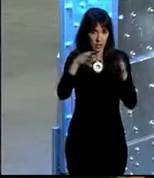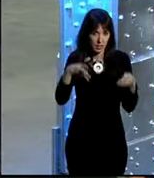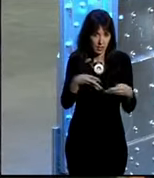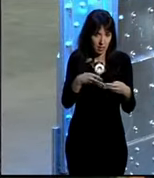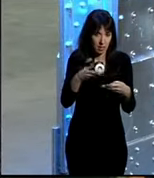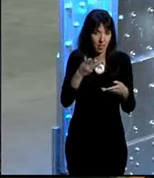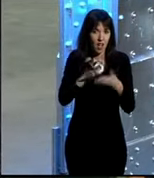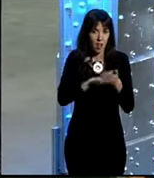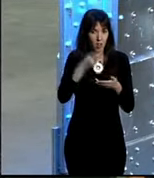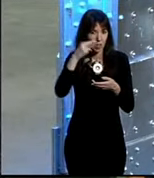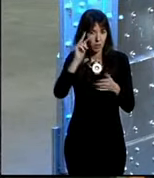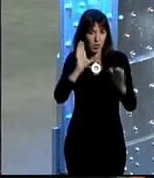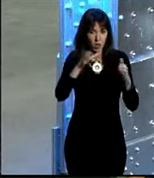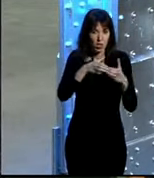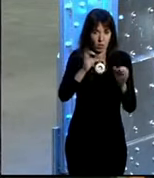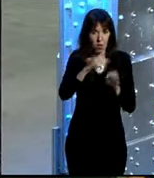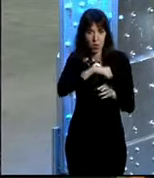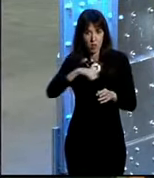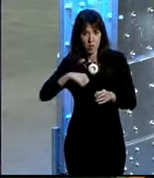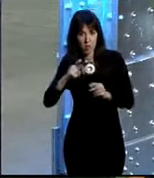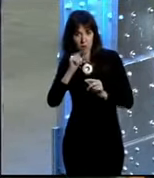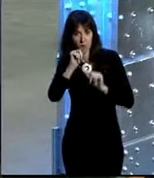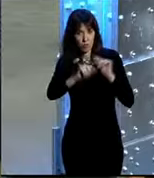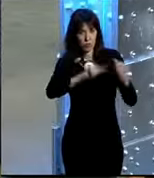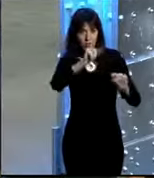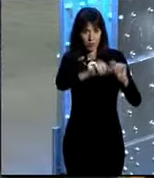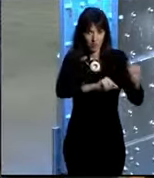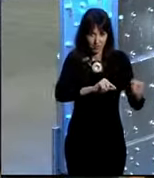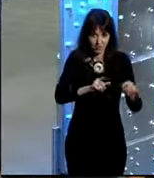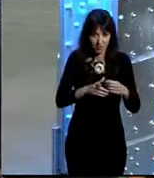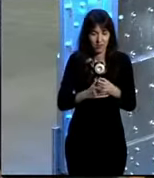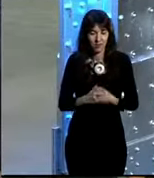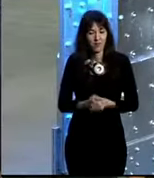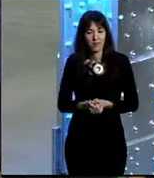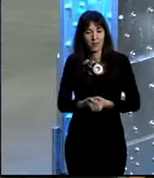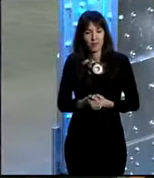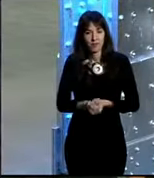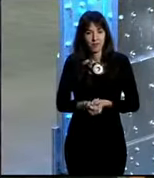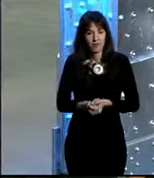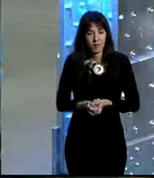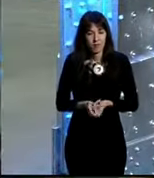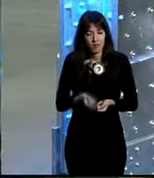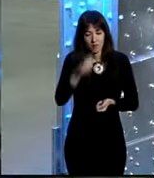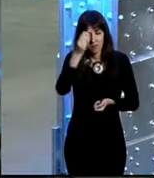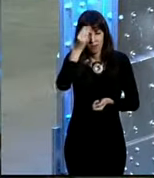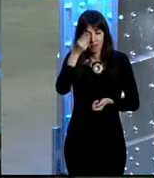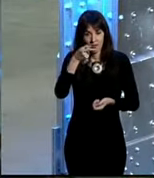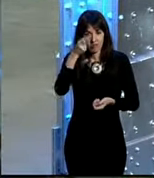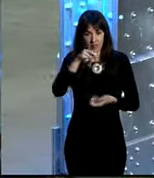things with all the users. I'm talking about contagious experiences or collective